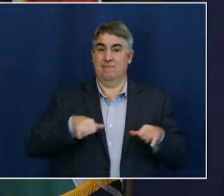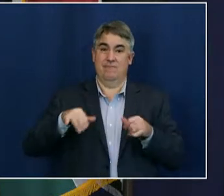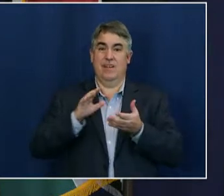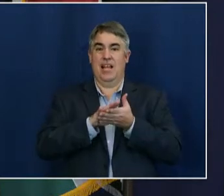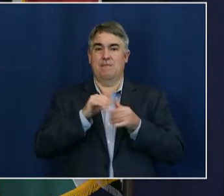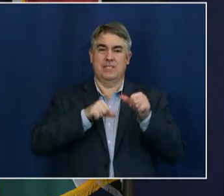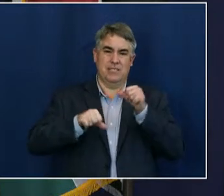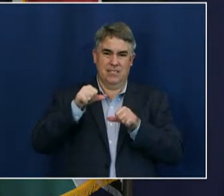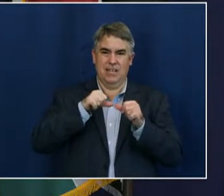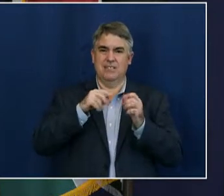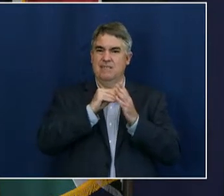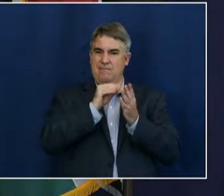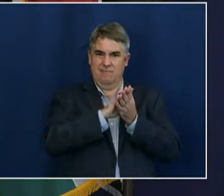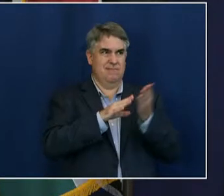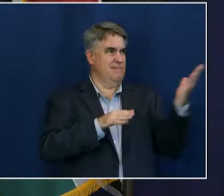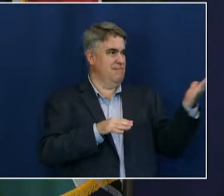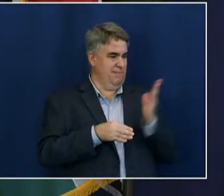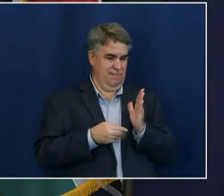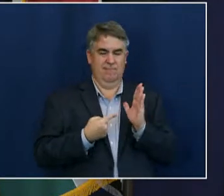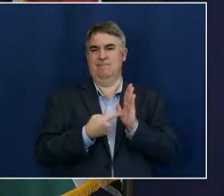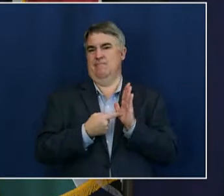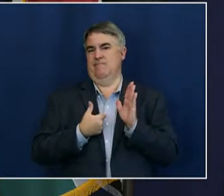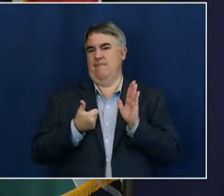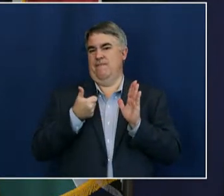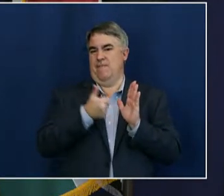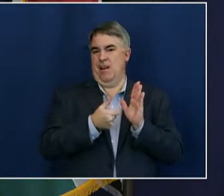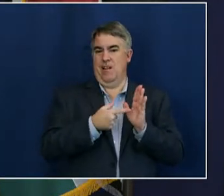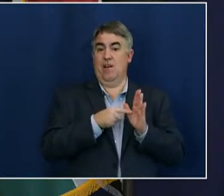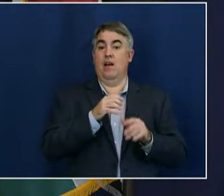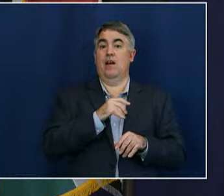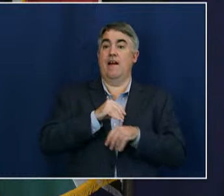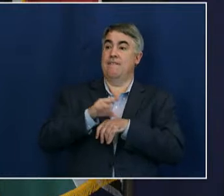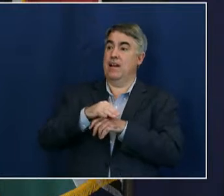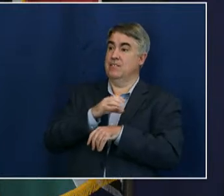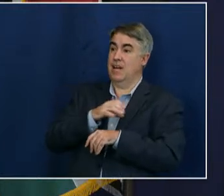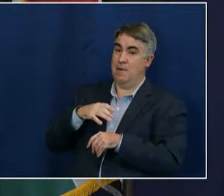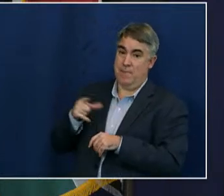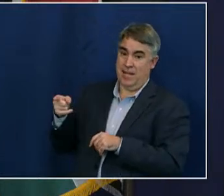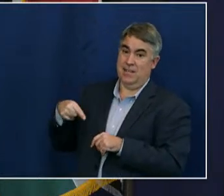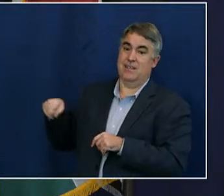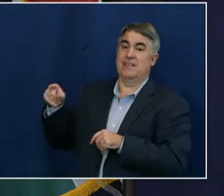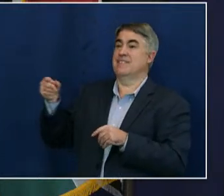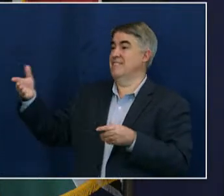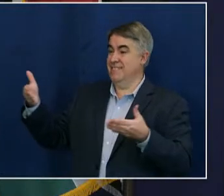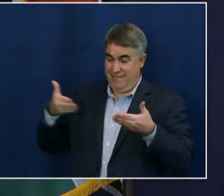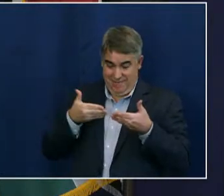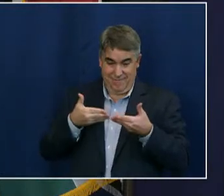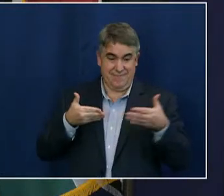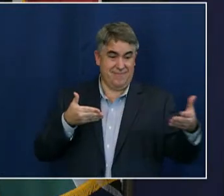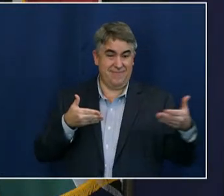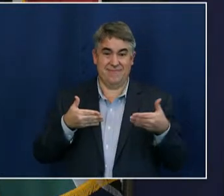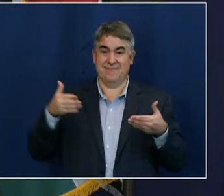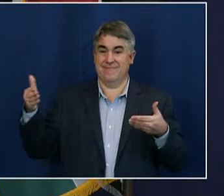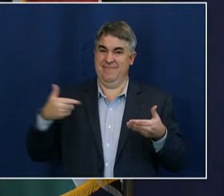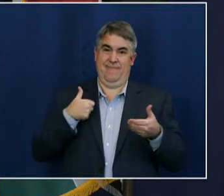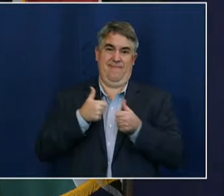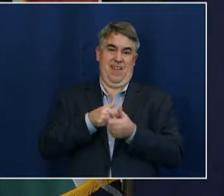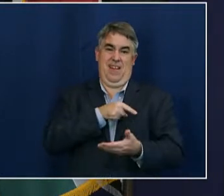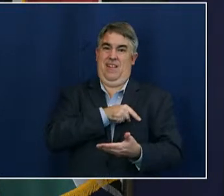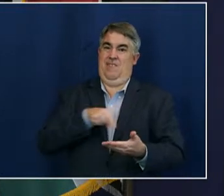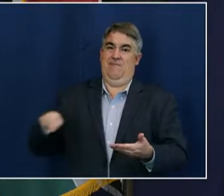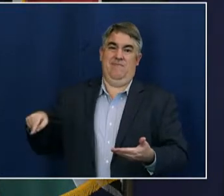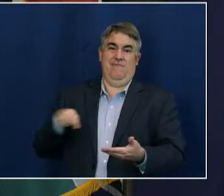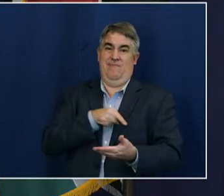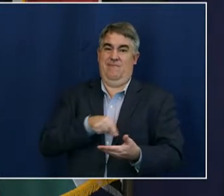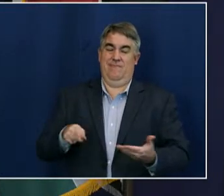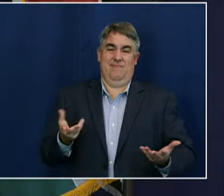recommendations made by the Advisory Committee on Immunization Practices. That is the committee that is an advisory